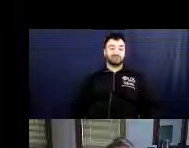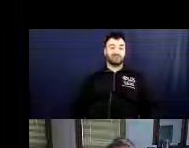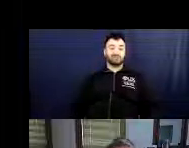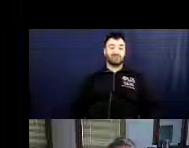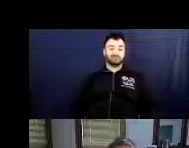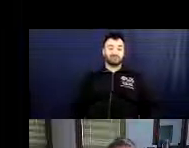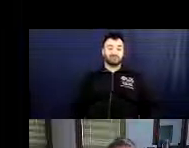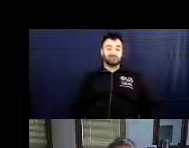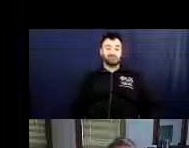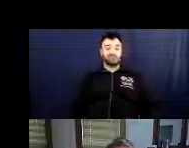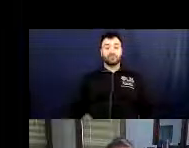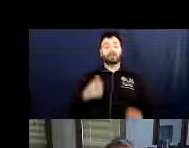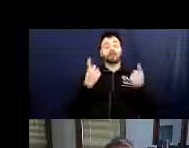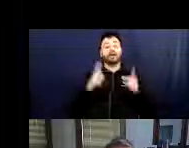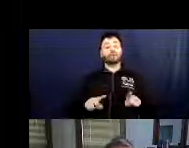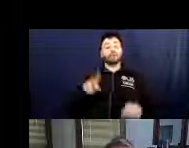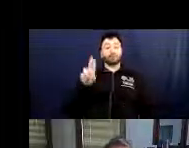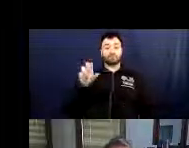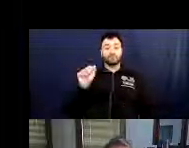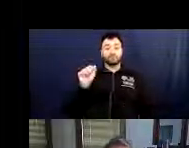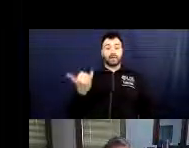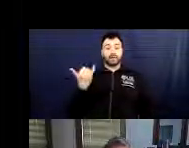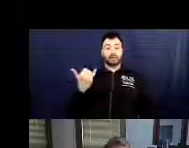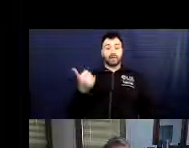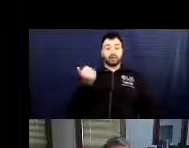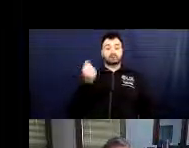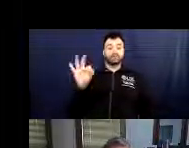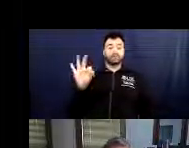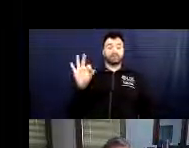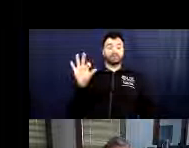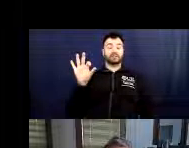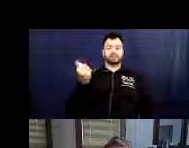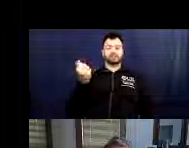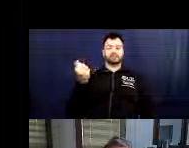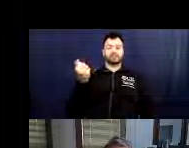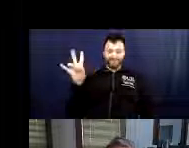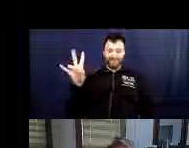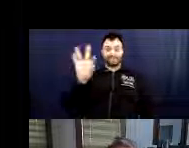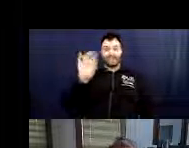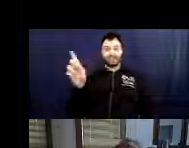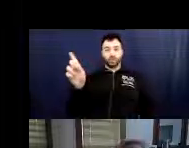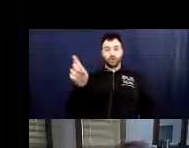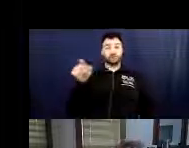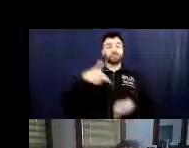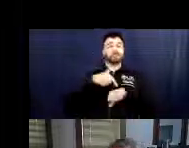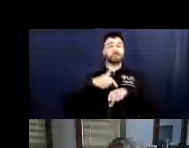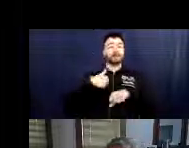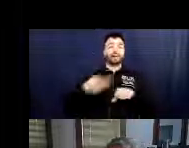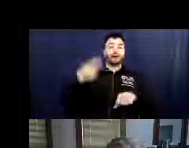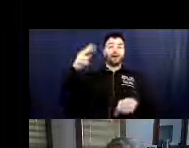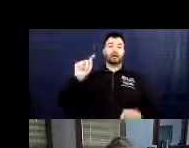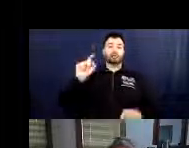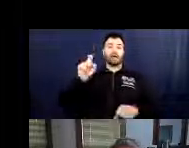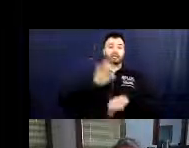a rebellion in the Western Pennsylvania when the moonshiners there wouldn't pay the whiskey tax. And